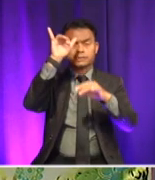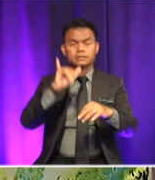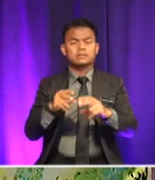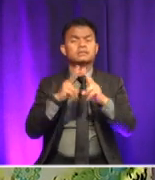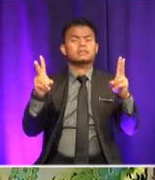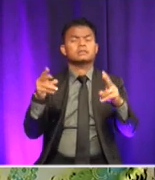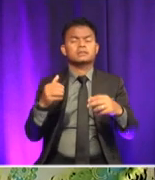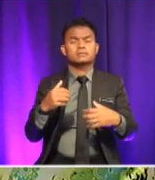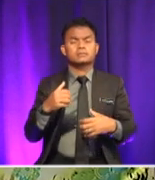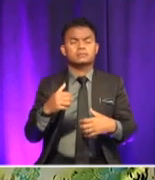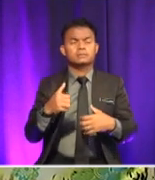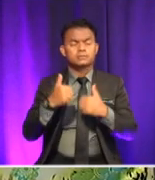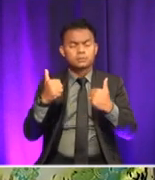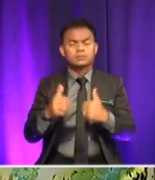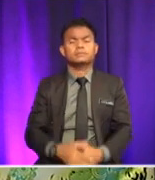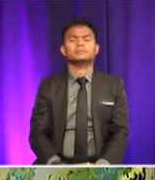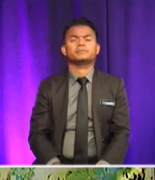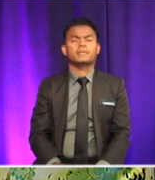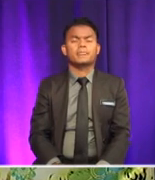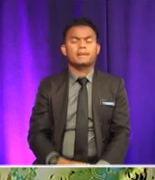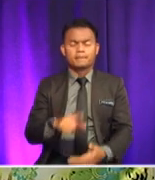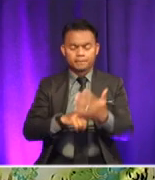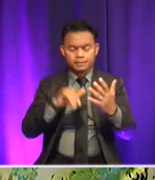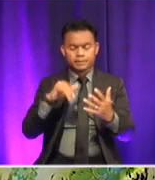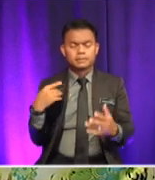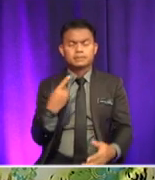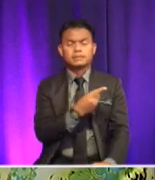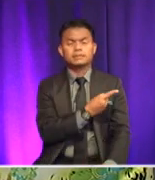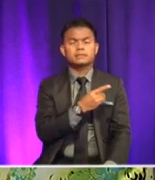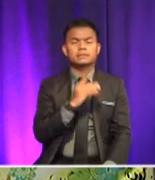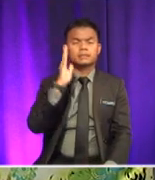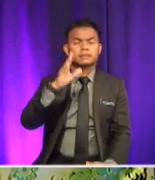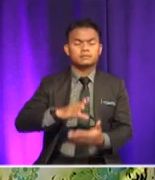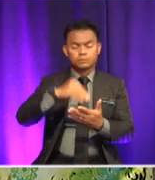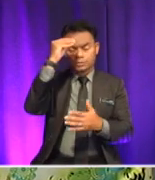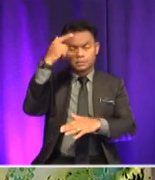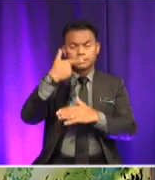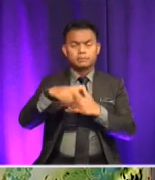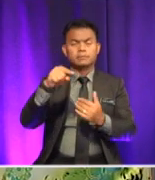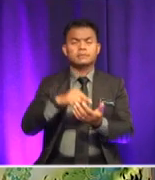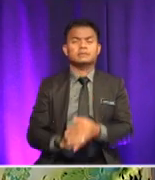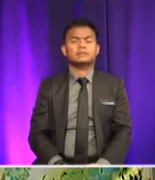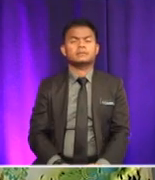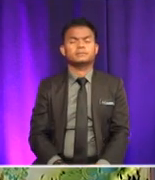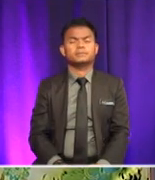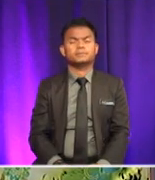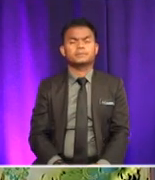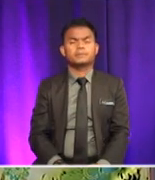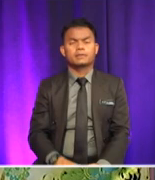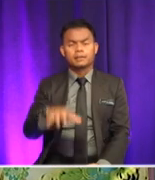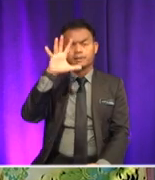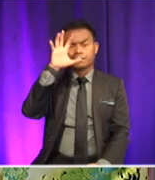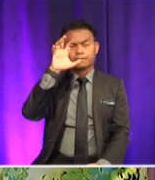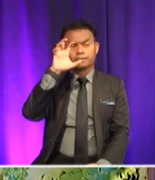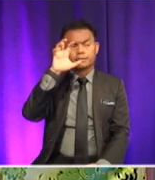have your question, students will be thinking, what am I going to do next? Right? There's a big passage here, short question, 15 marks. 15